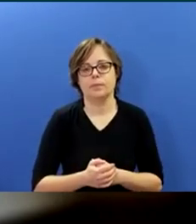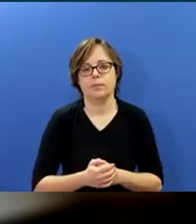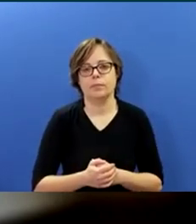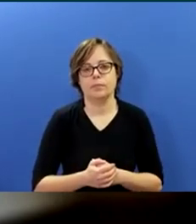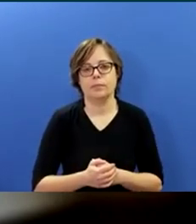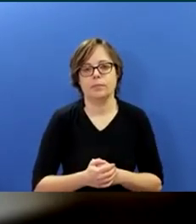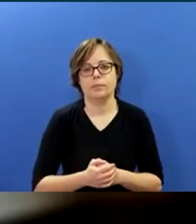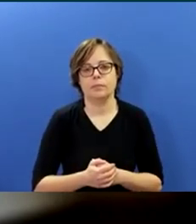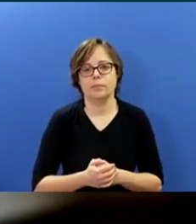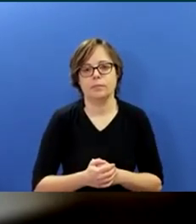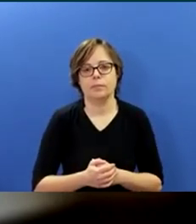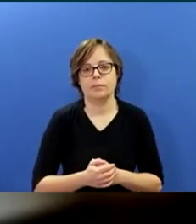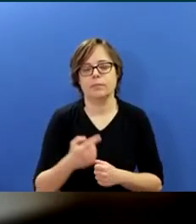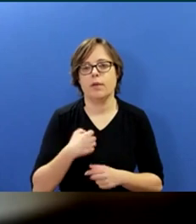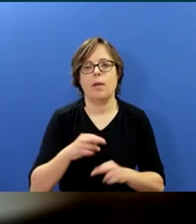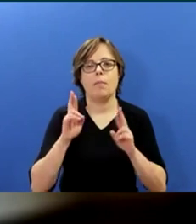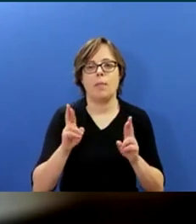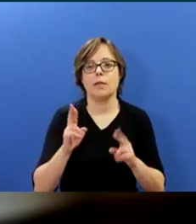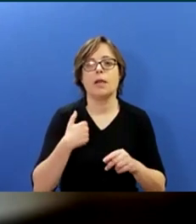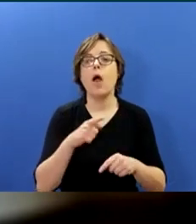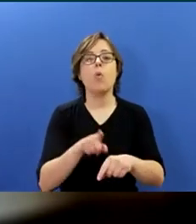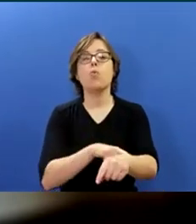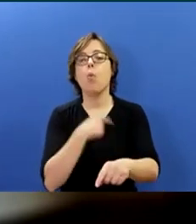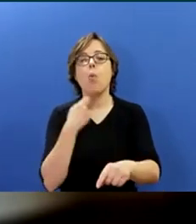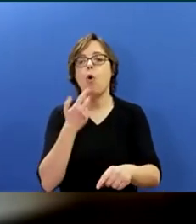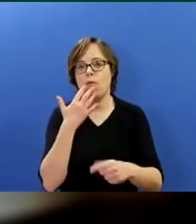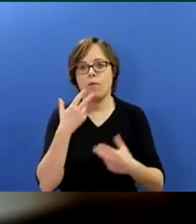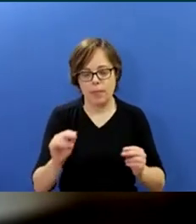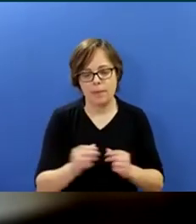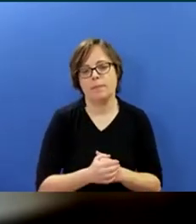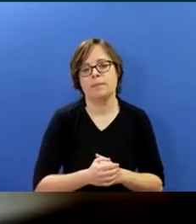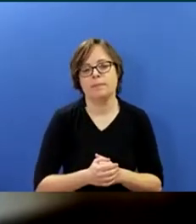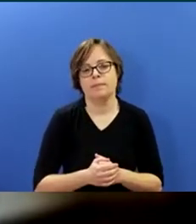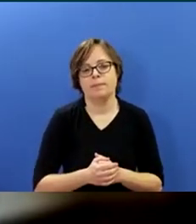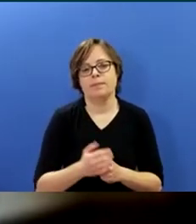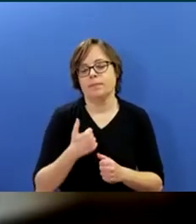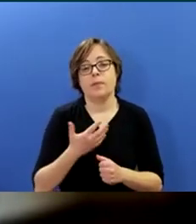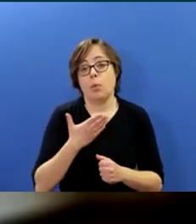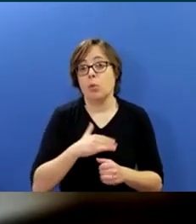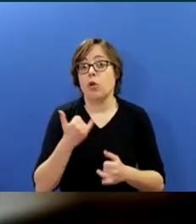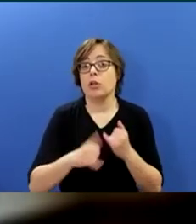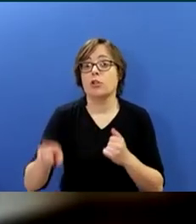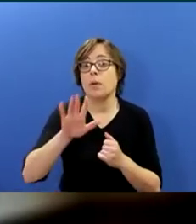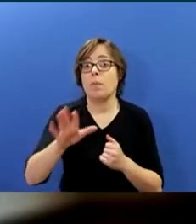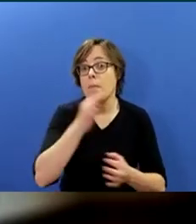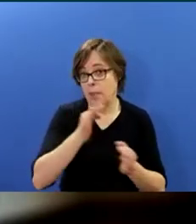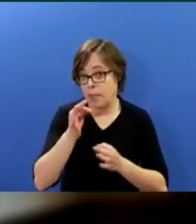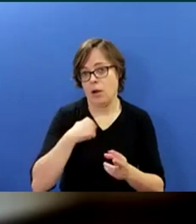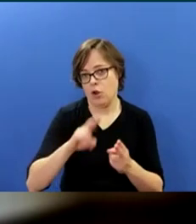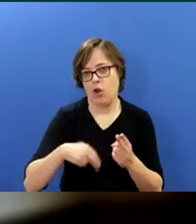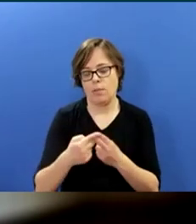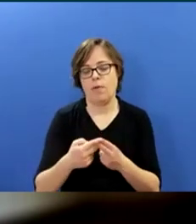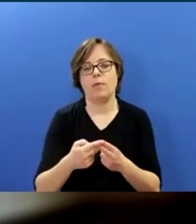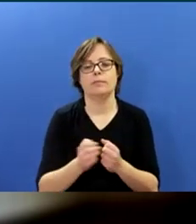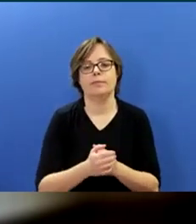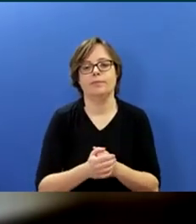take too much time. I'm looking forward for the questions if you have some, and I'll be there at the Q&A. Thank you.